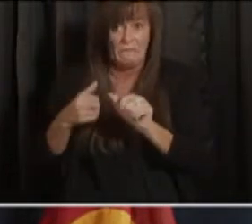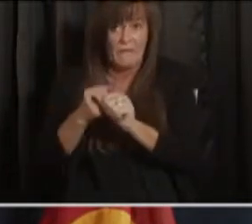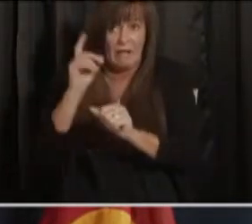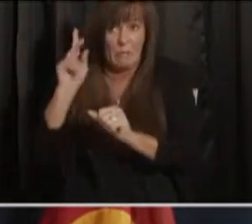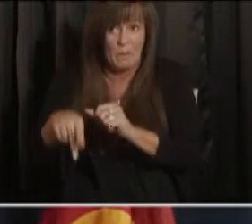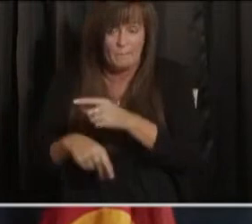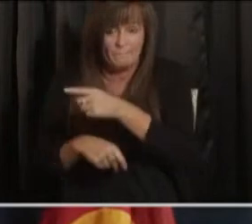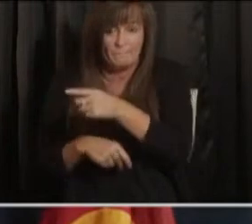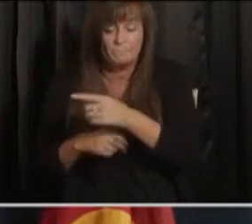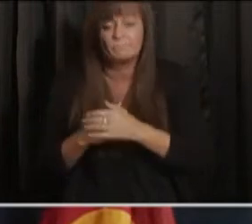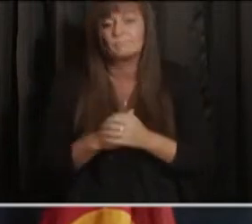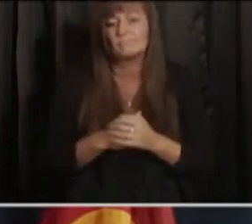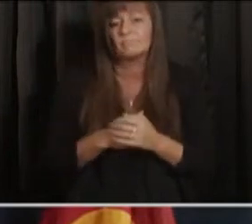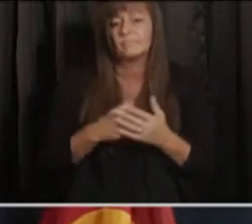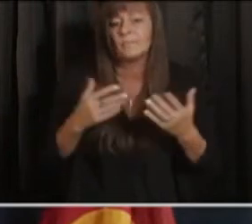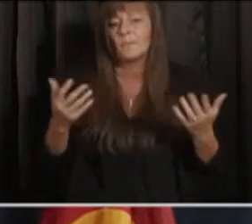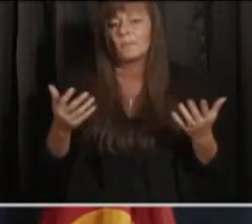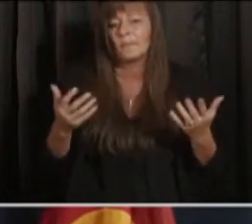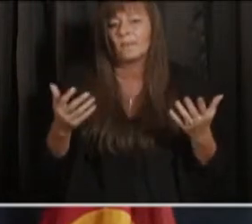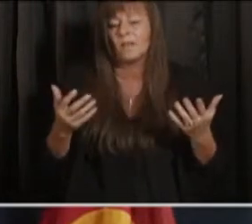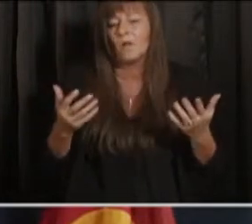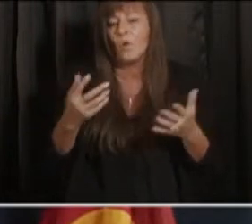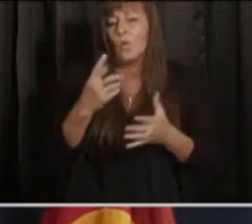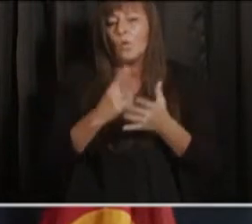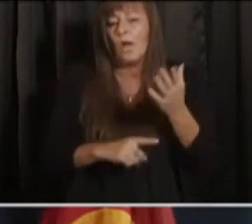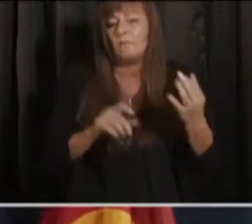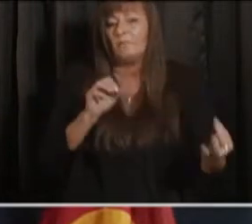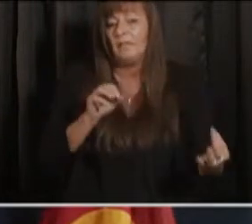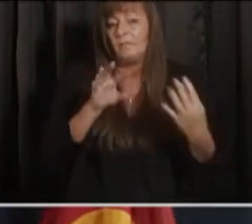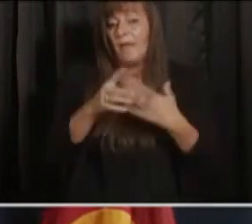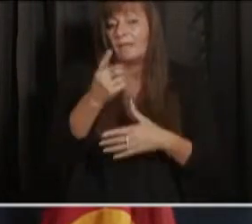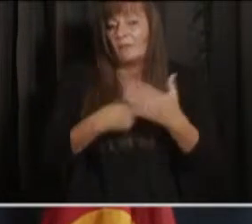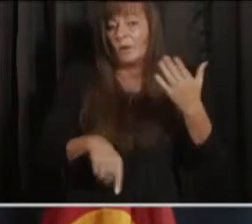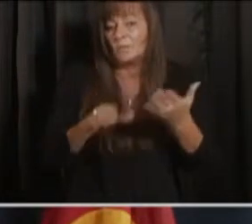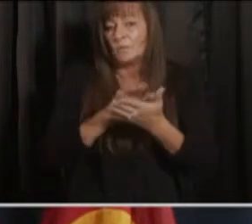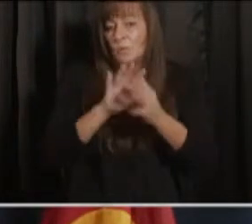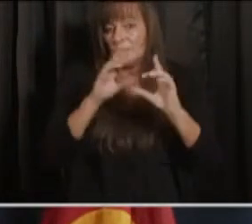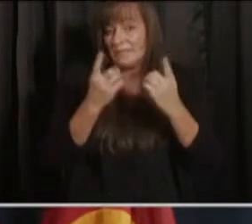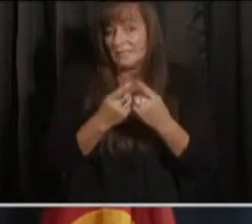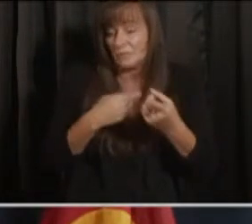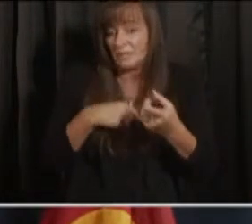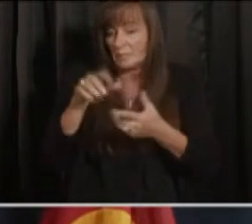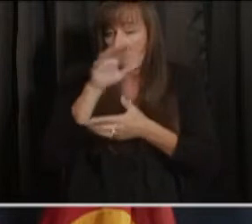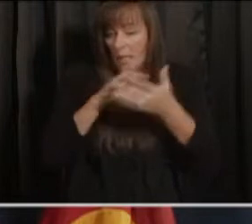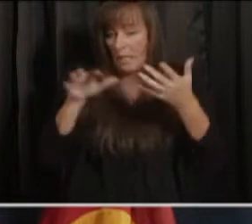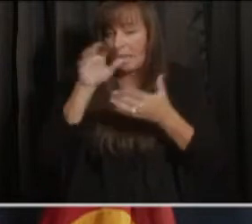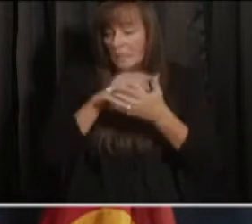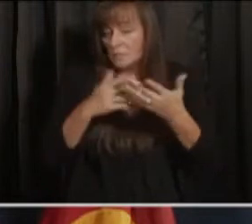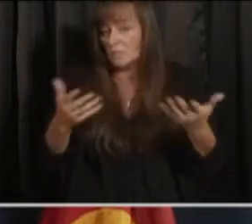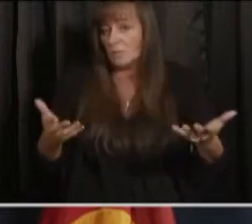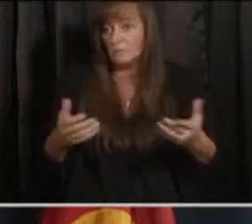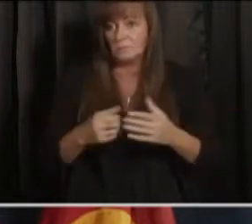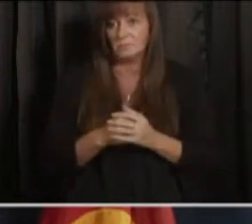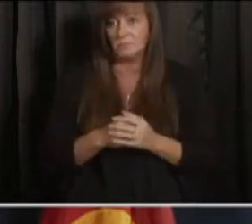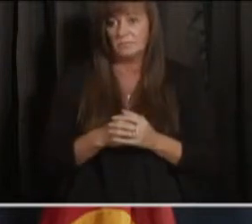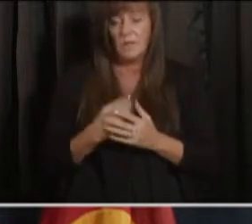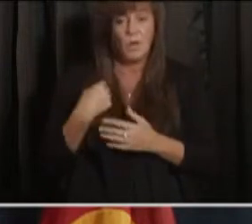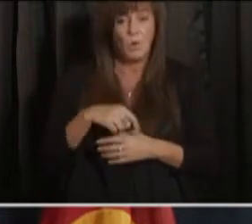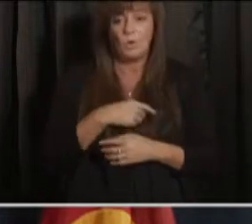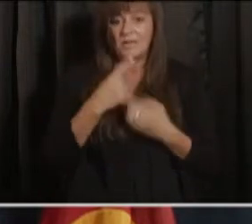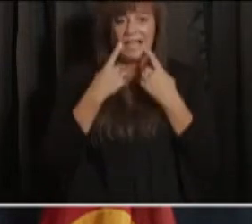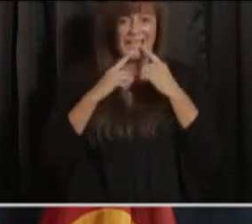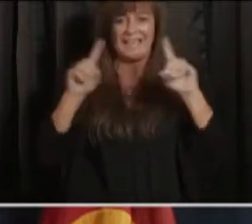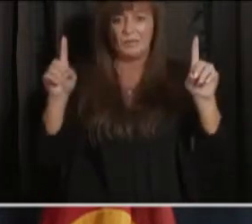follow-up. What sort of uptake have you had from districts? I mean, has it been mixed? Have the majority said they're going to? So we're not announcing any of